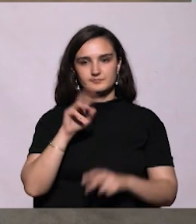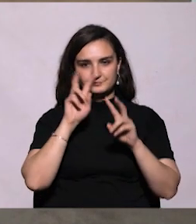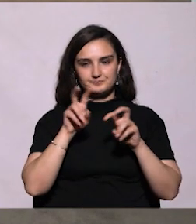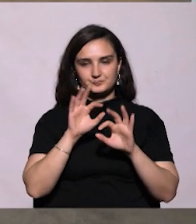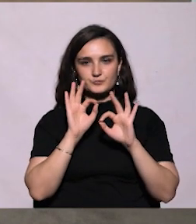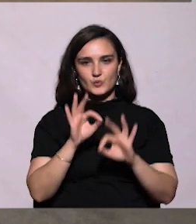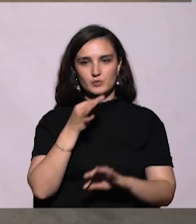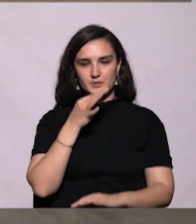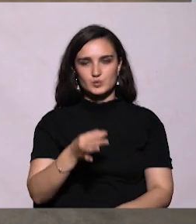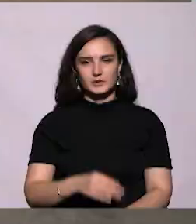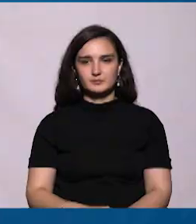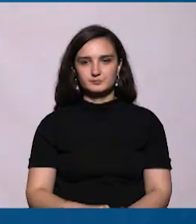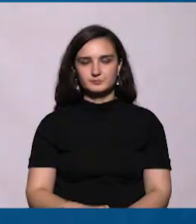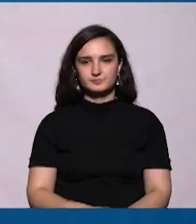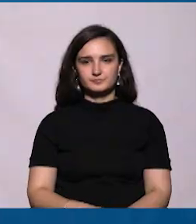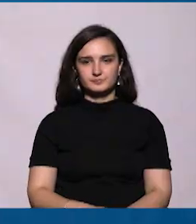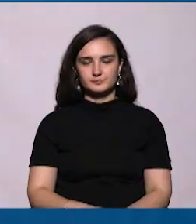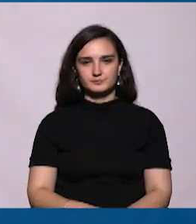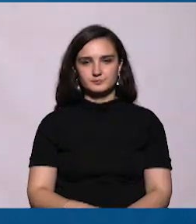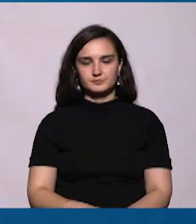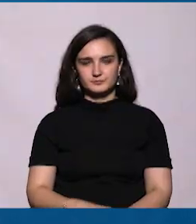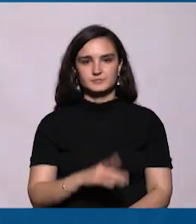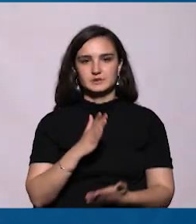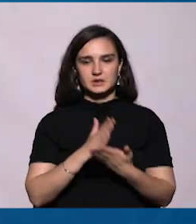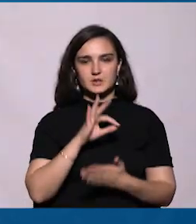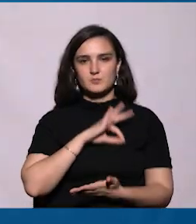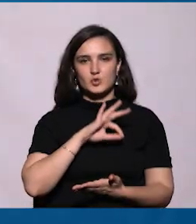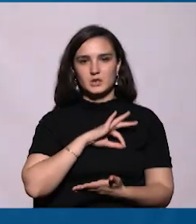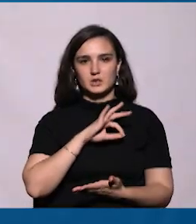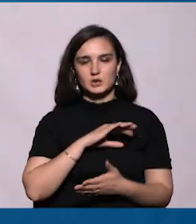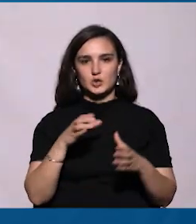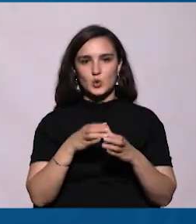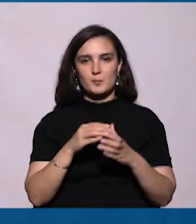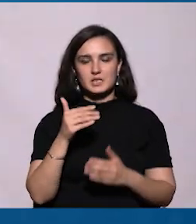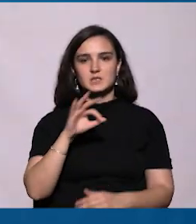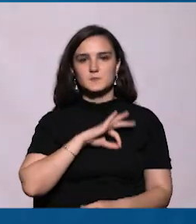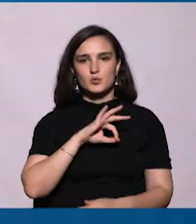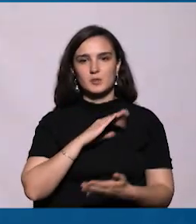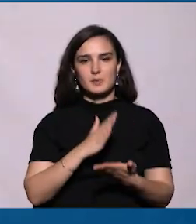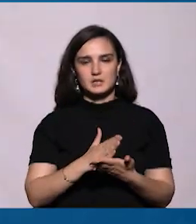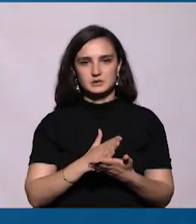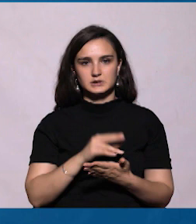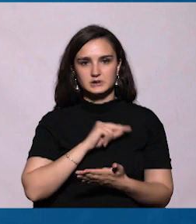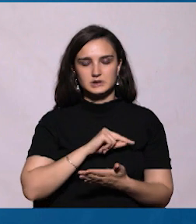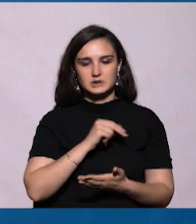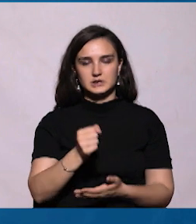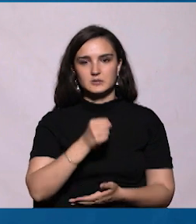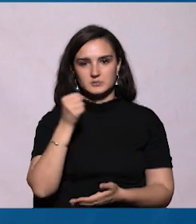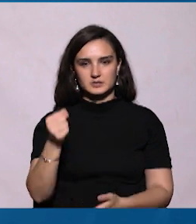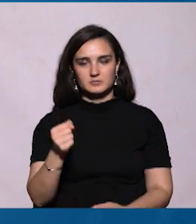right answer. It's profit. The company's profit is higher than last